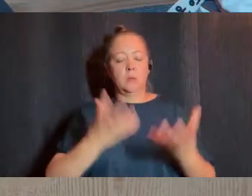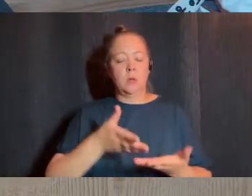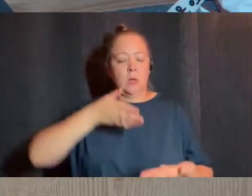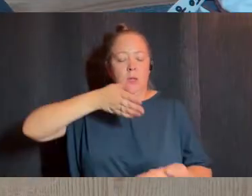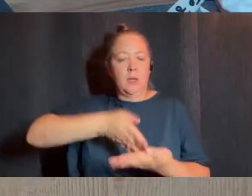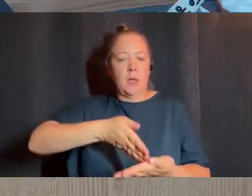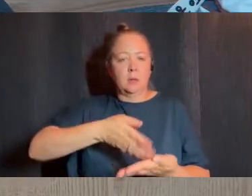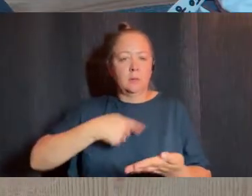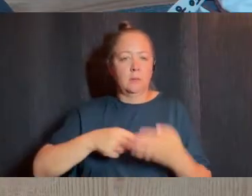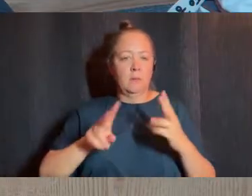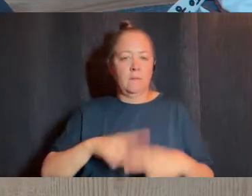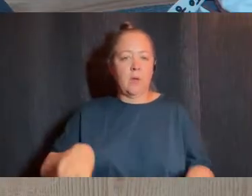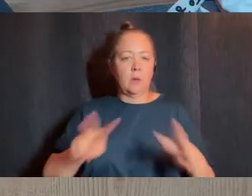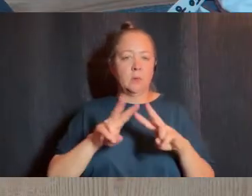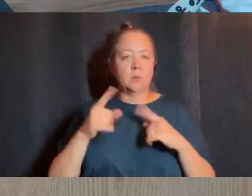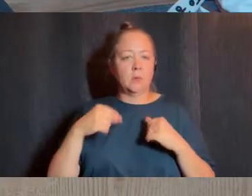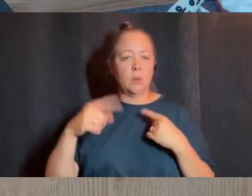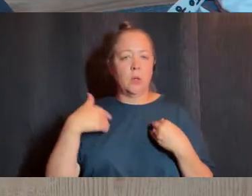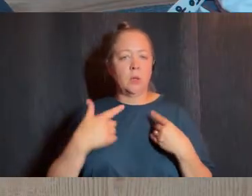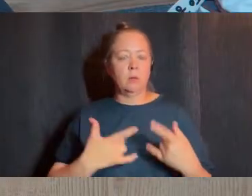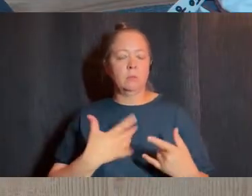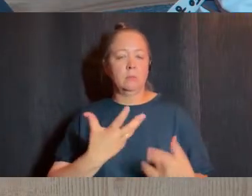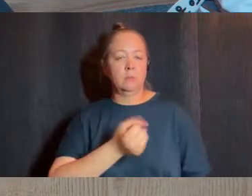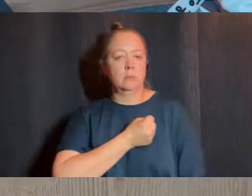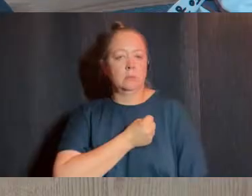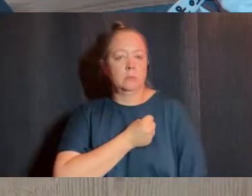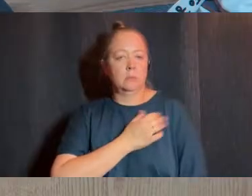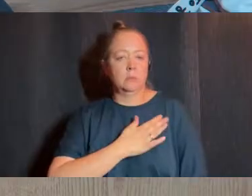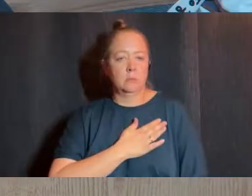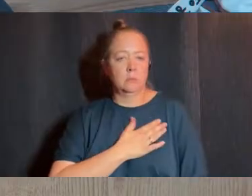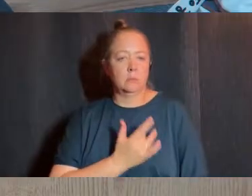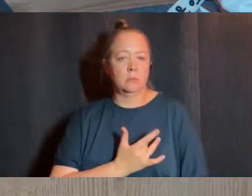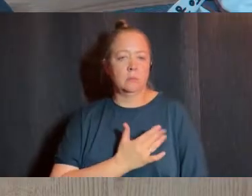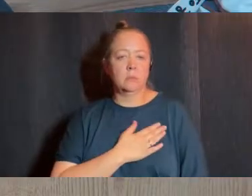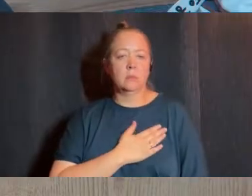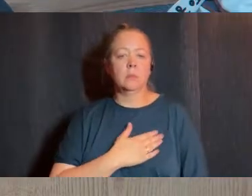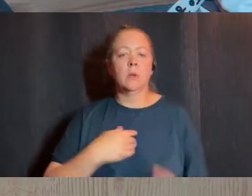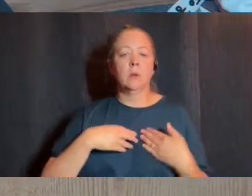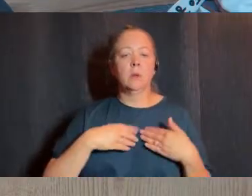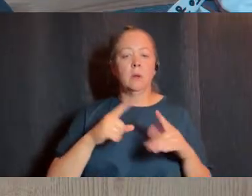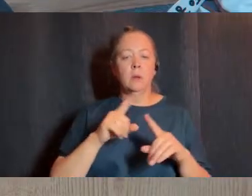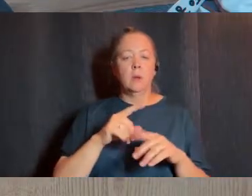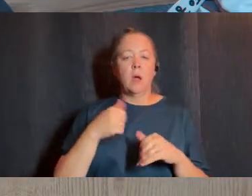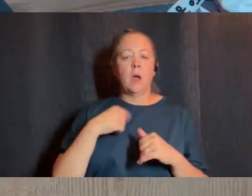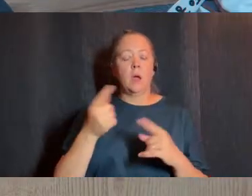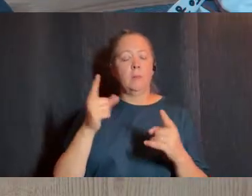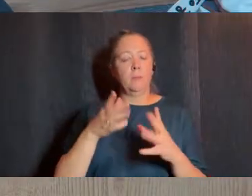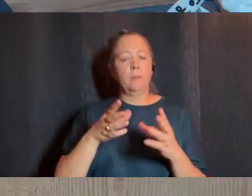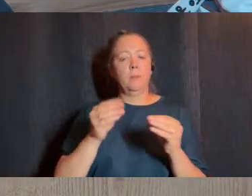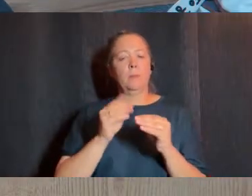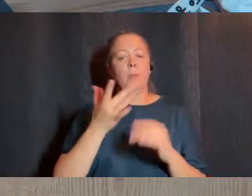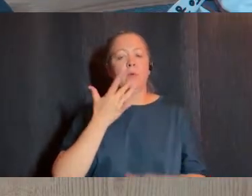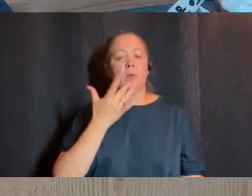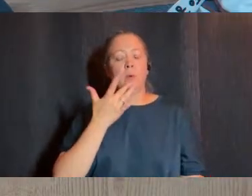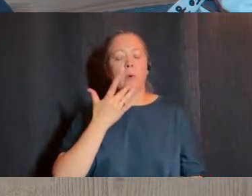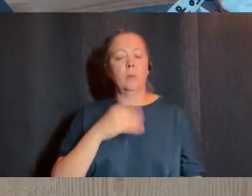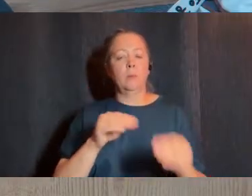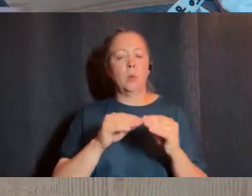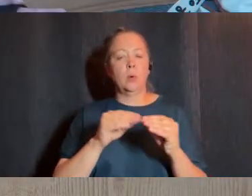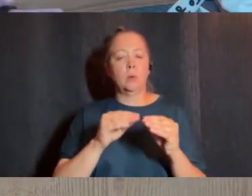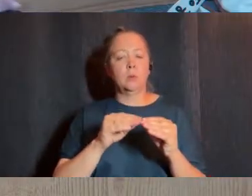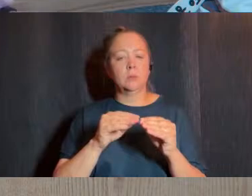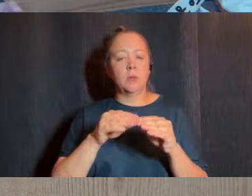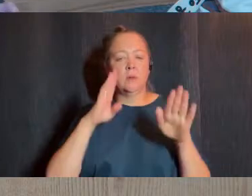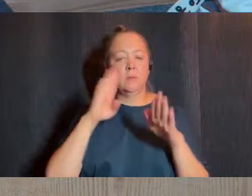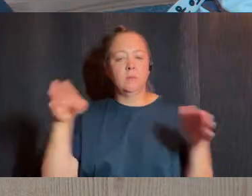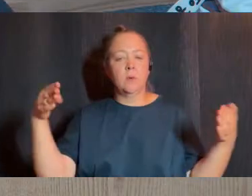values. I would much prefer to be focused on how to stop our neighbors from being kidnapped off the streets, where to find grant money for the